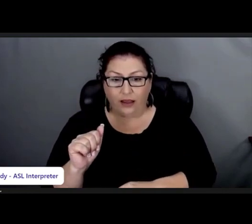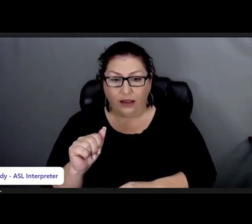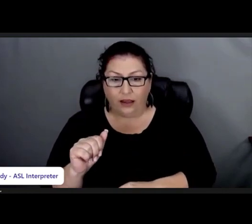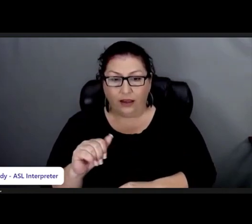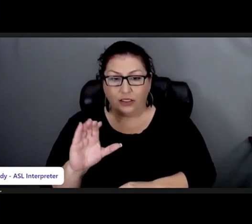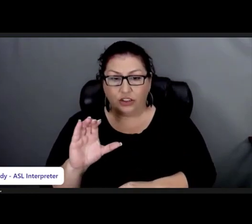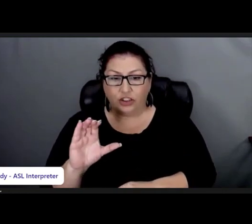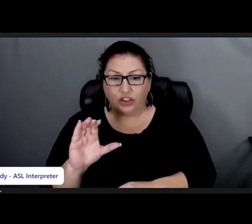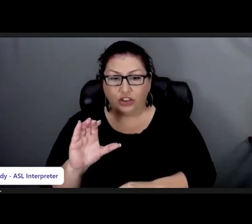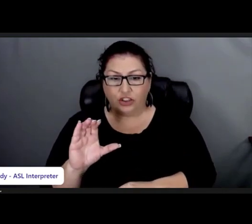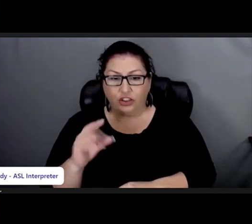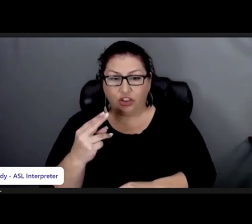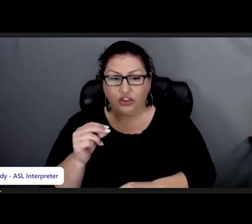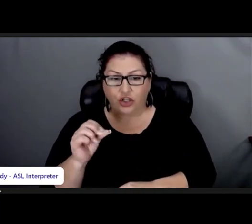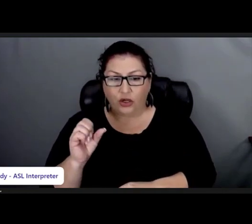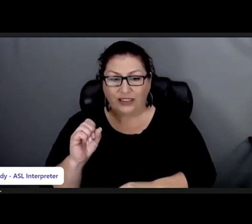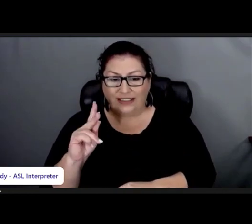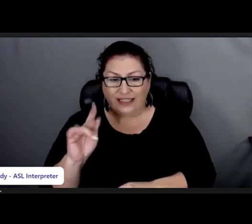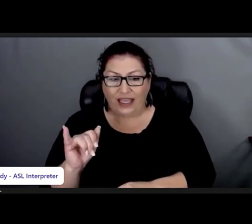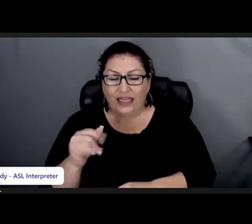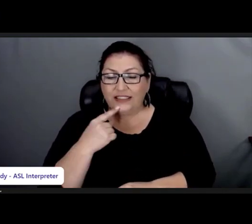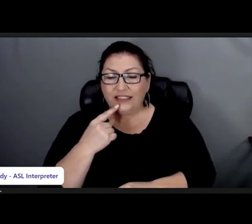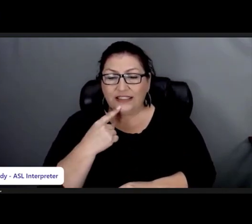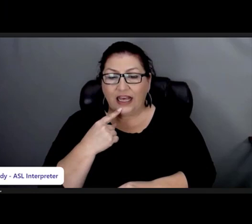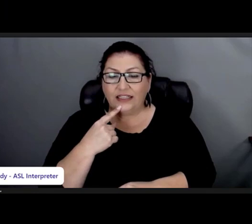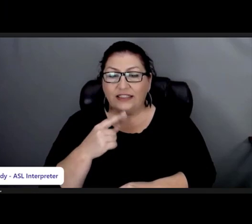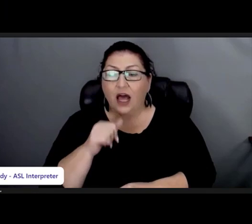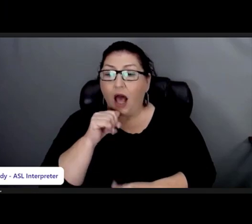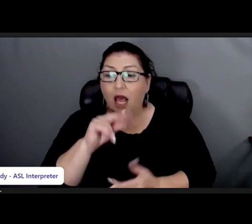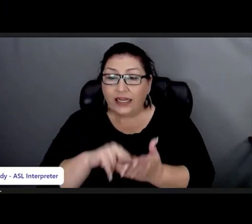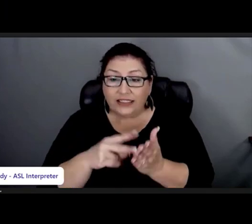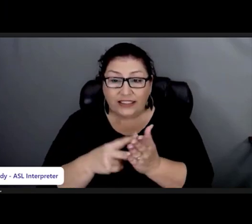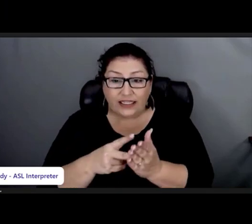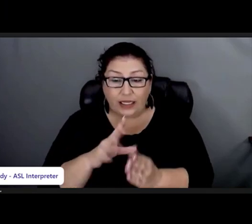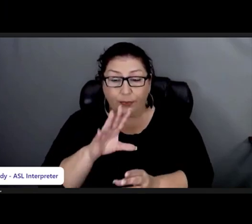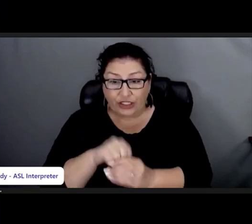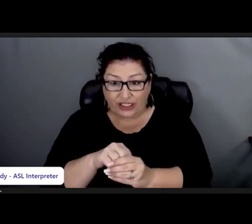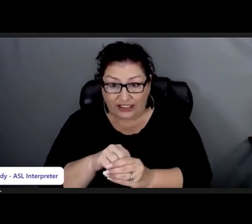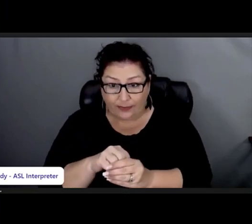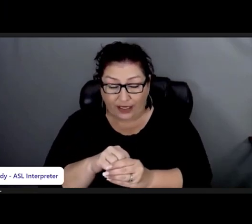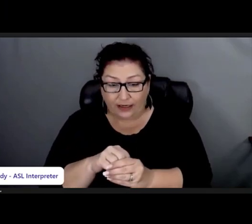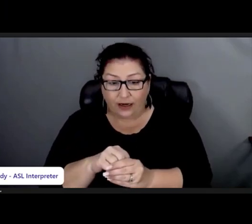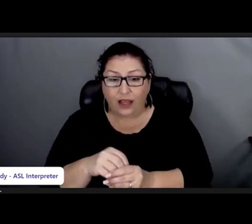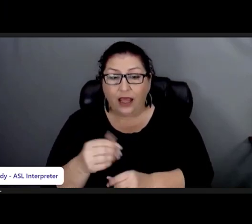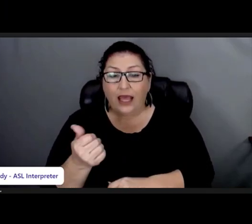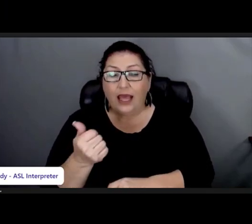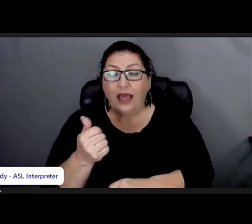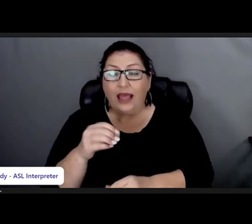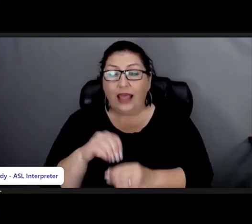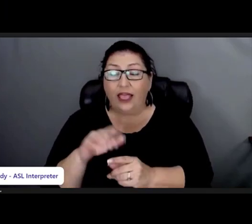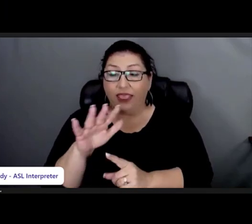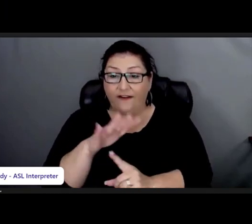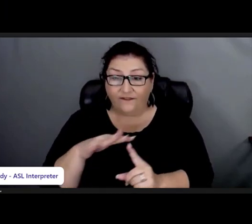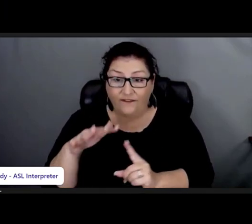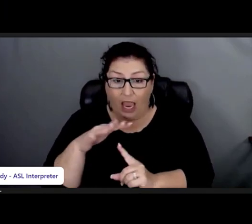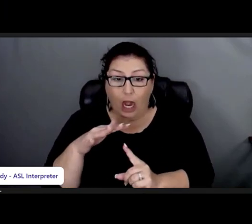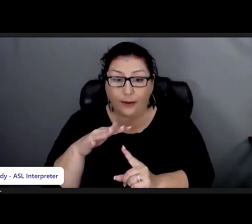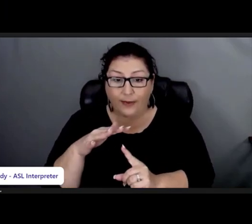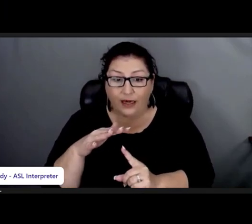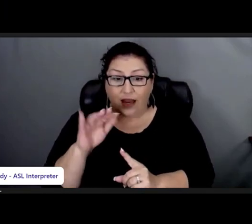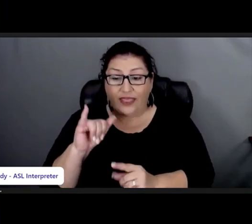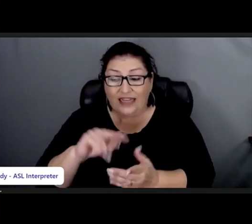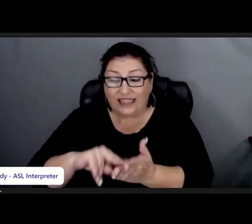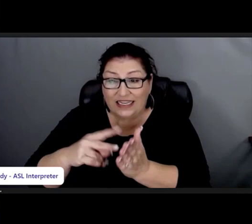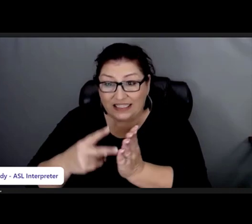Tikachoksky, which says, the unintended participants, any environment intended